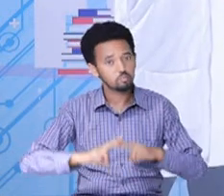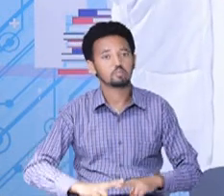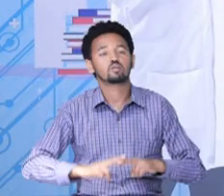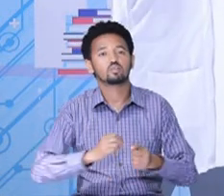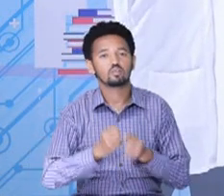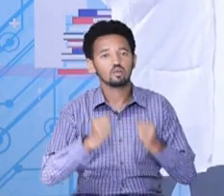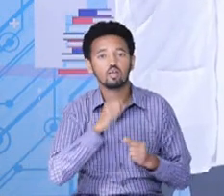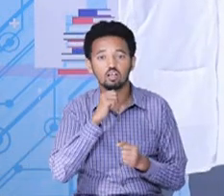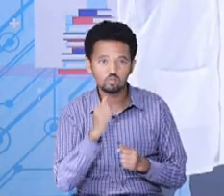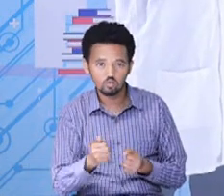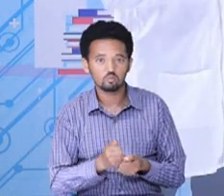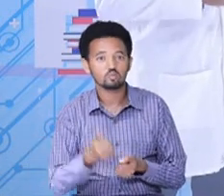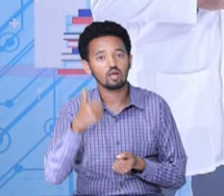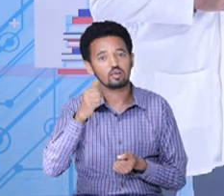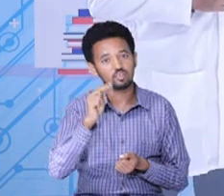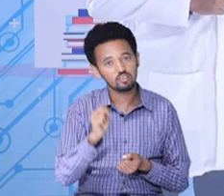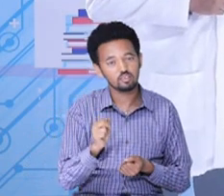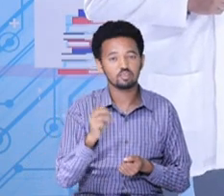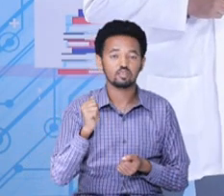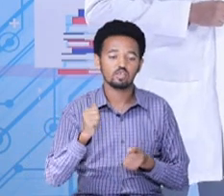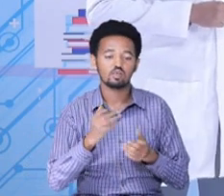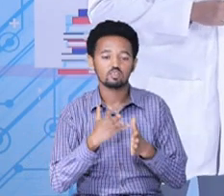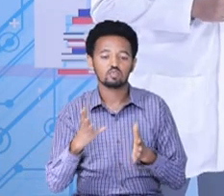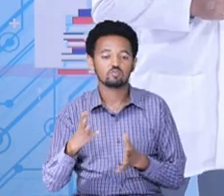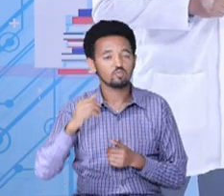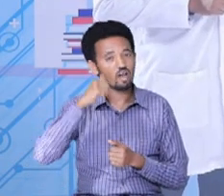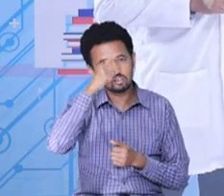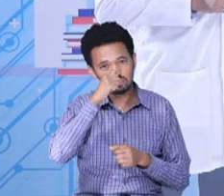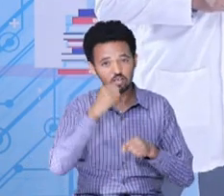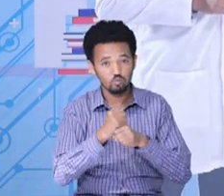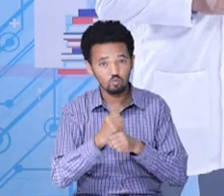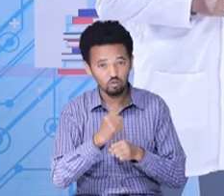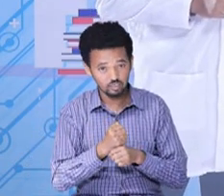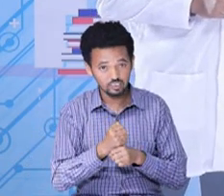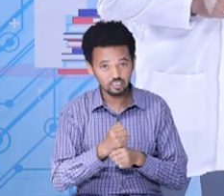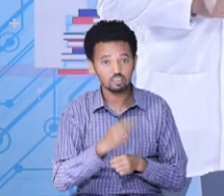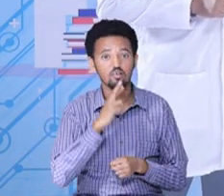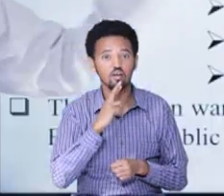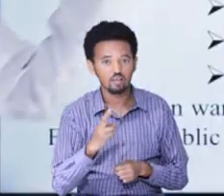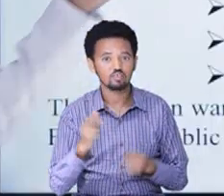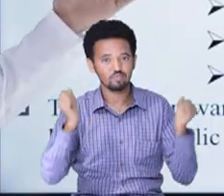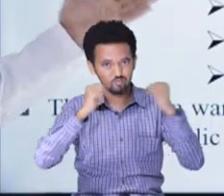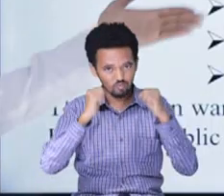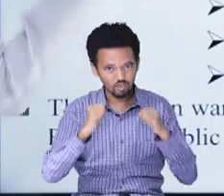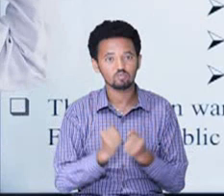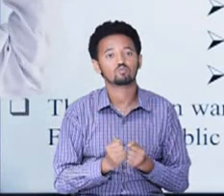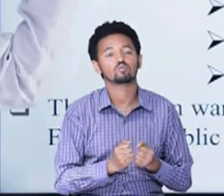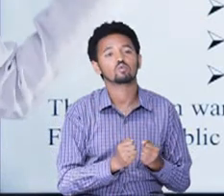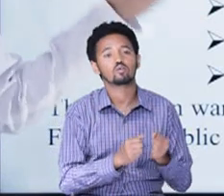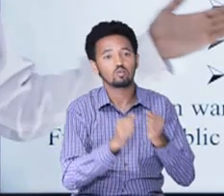Independence cannot be in and itself. The Algerian workers are fighting in order to